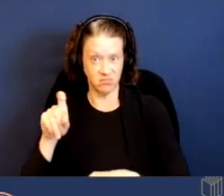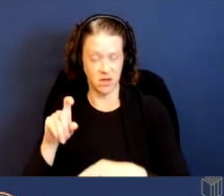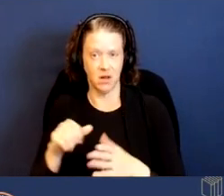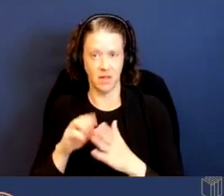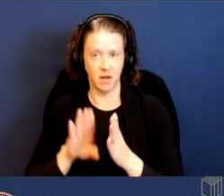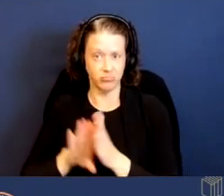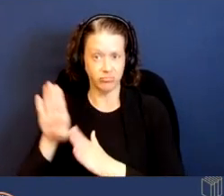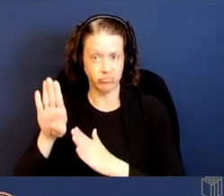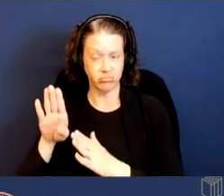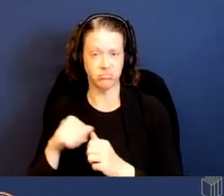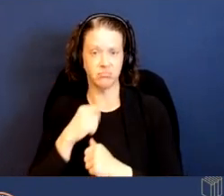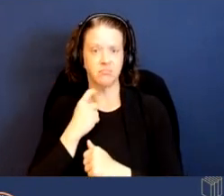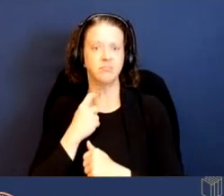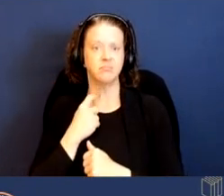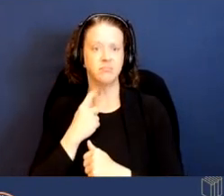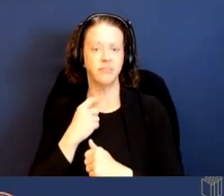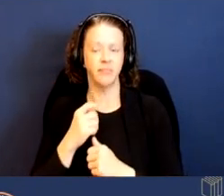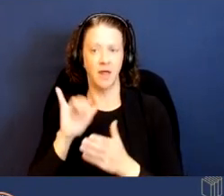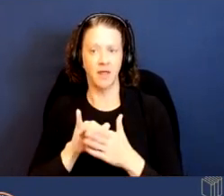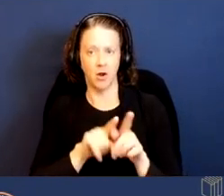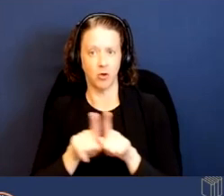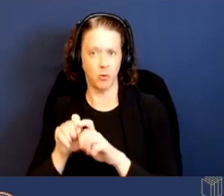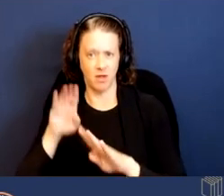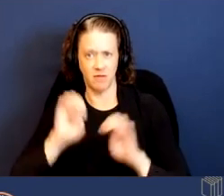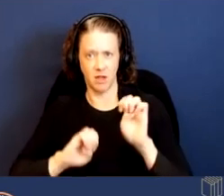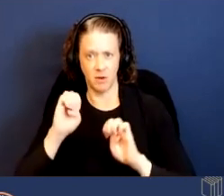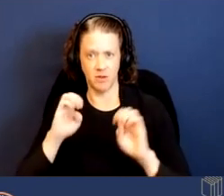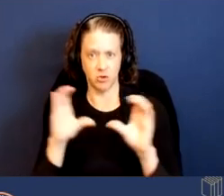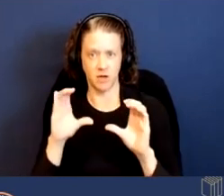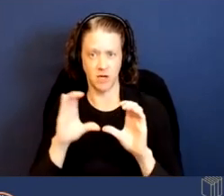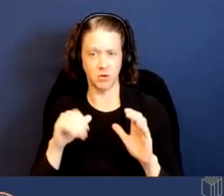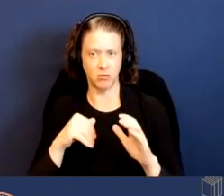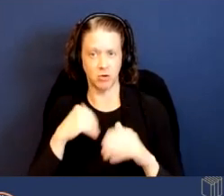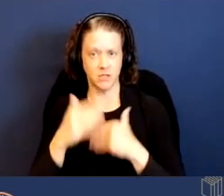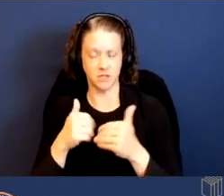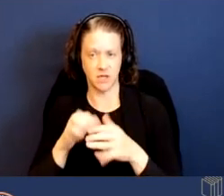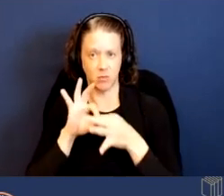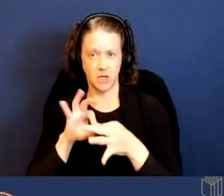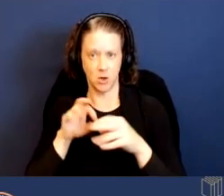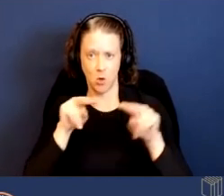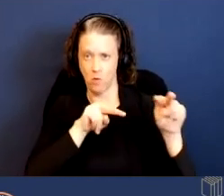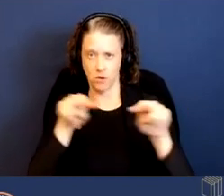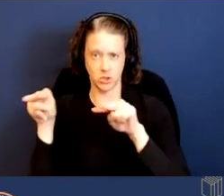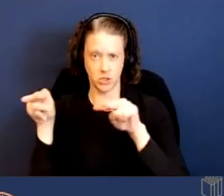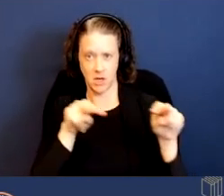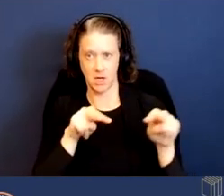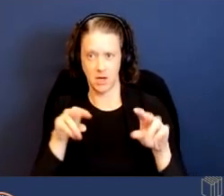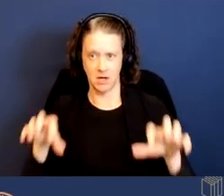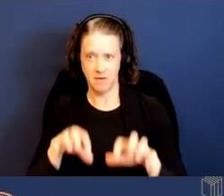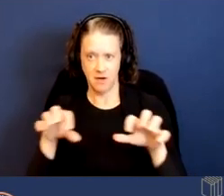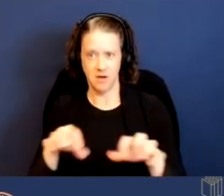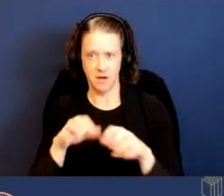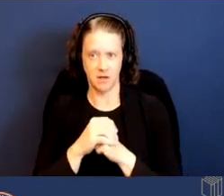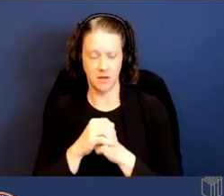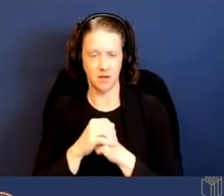thriving? It will evaluate the certification process and related oversight activities. So we at the Department of Education, we